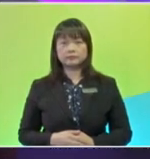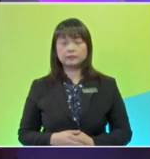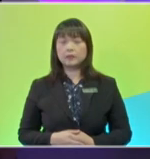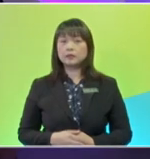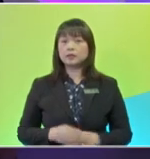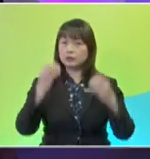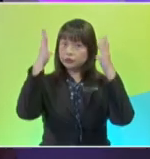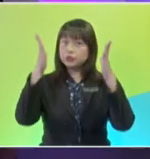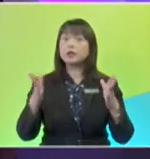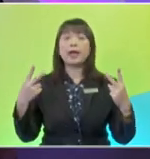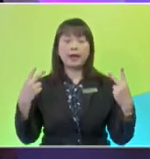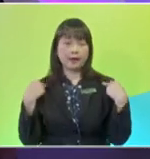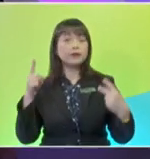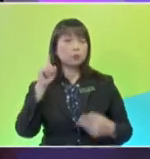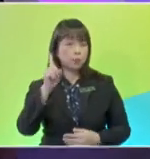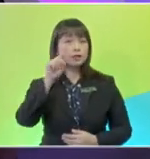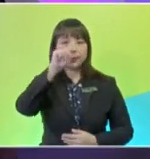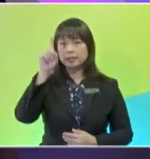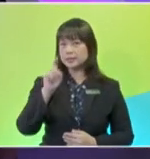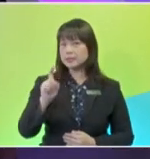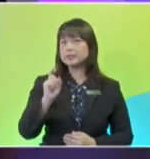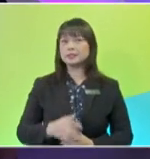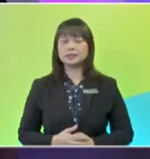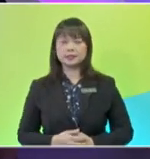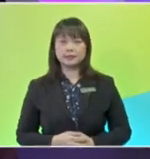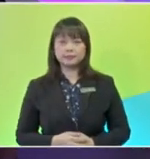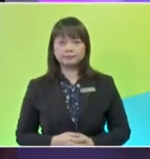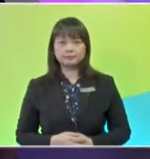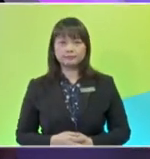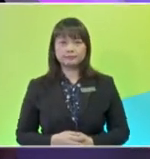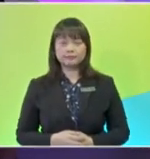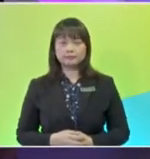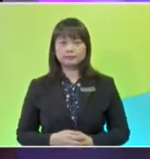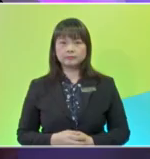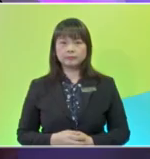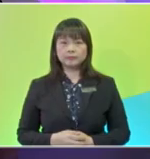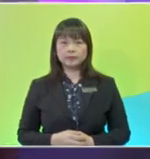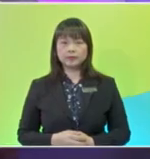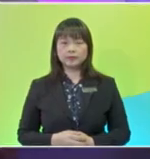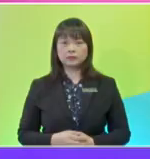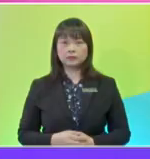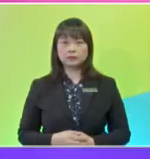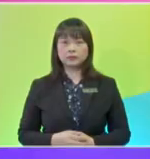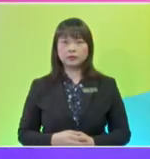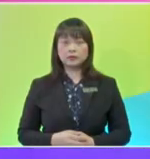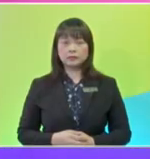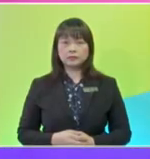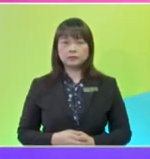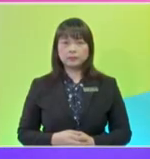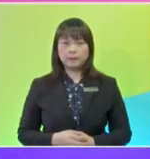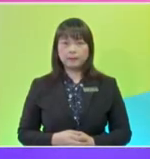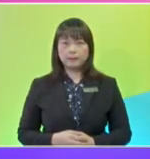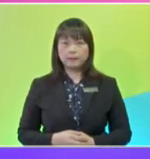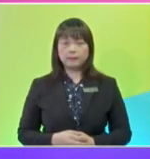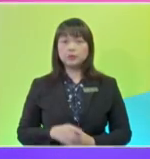for you. Okay, so please tell me what question is this. Okay, the question is, okay, it goes like this. Okay. You